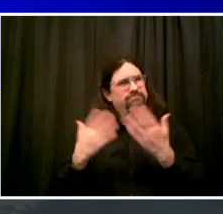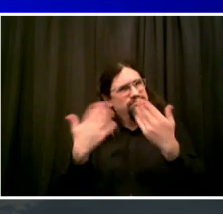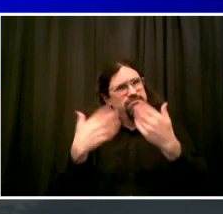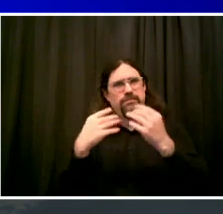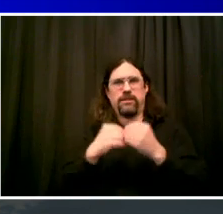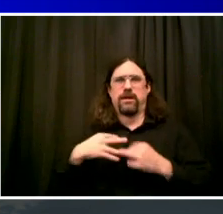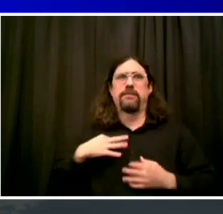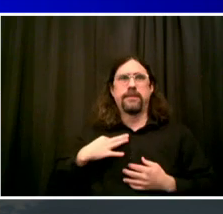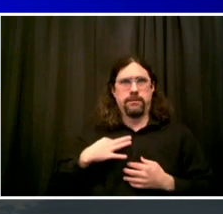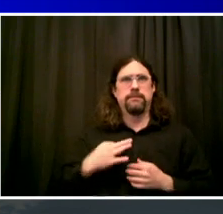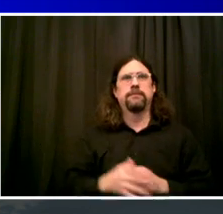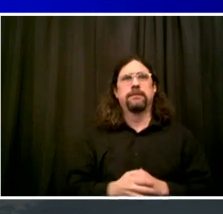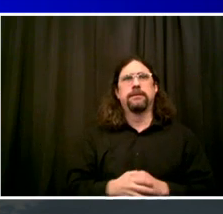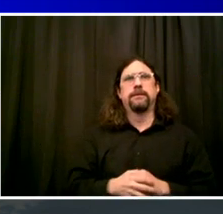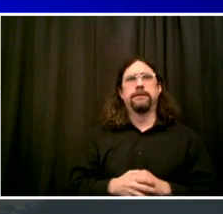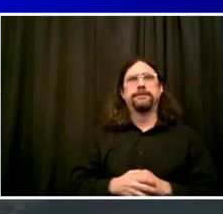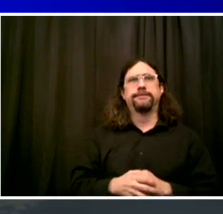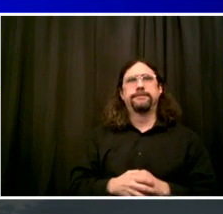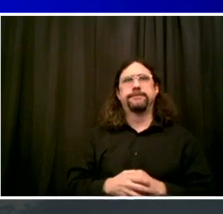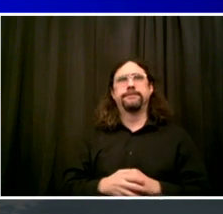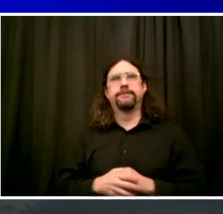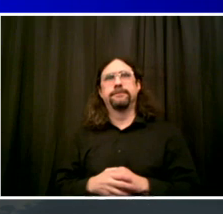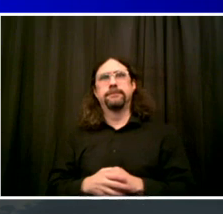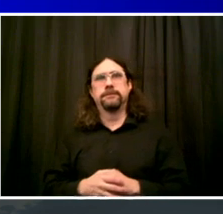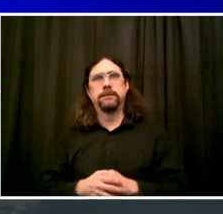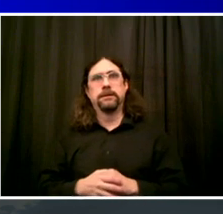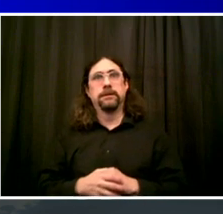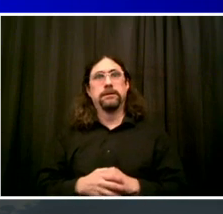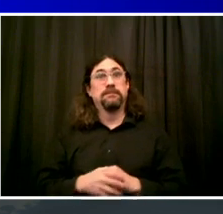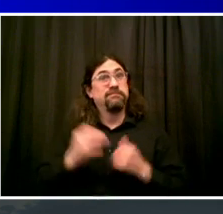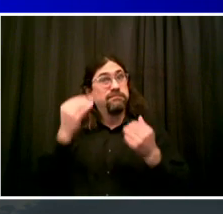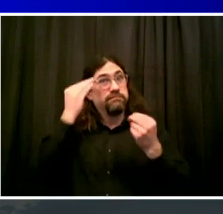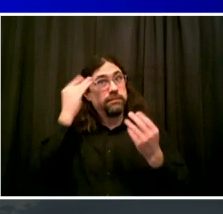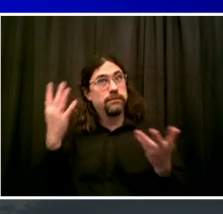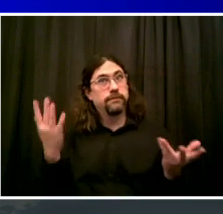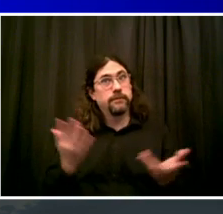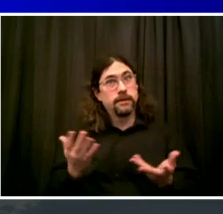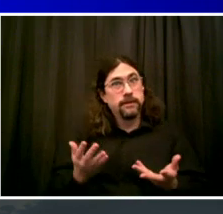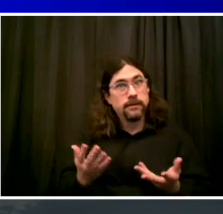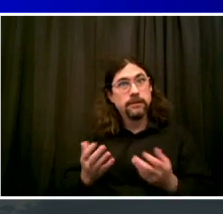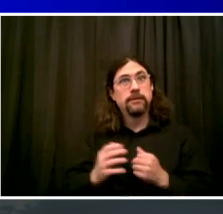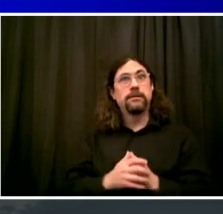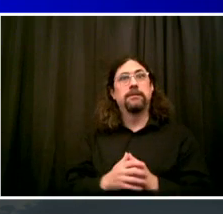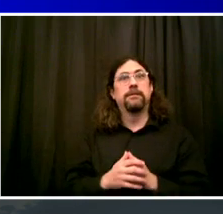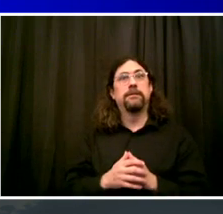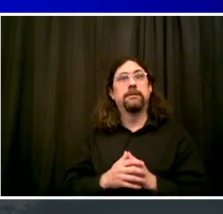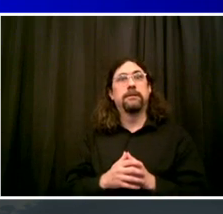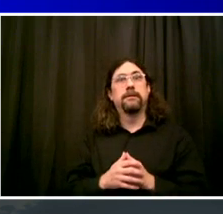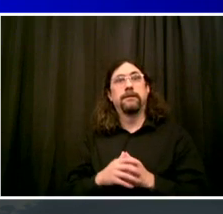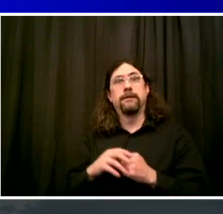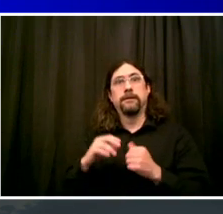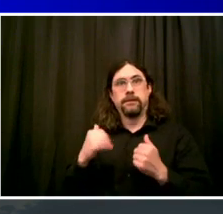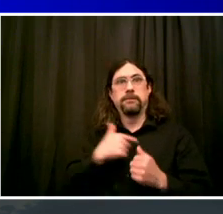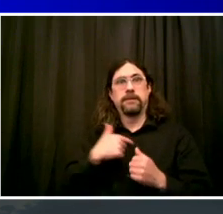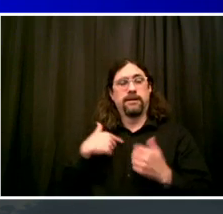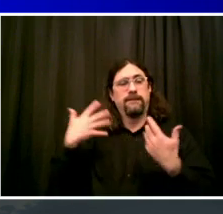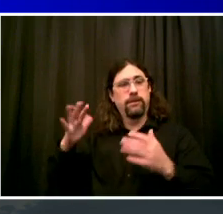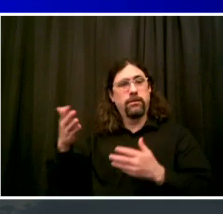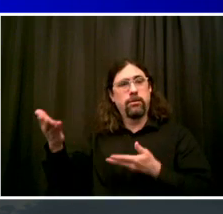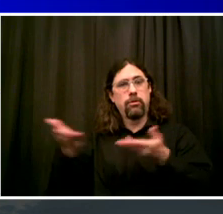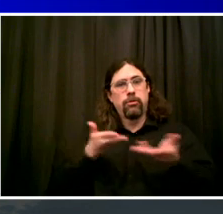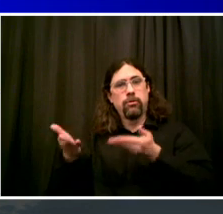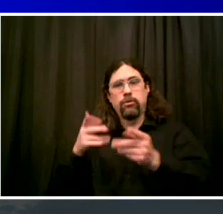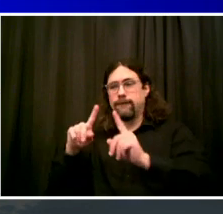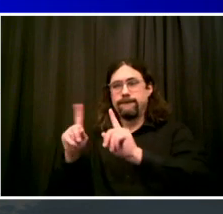that the first 535 contact tracers are now being trained through the Johns